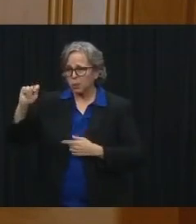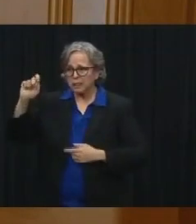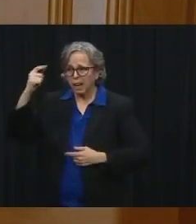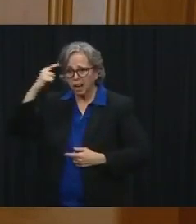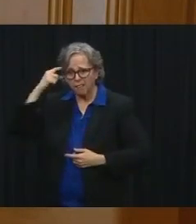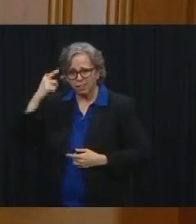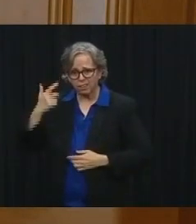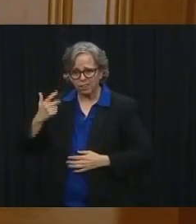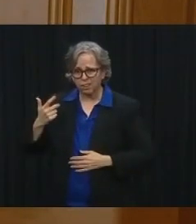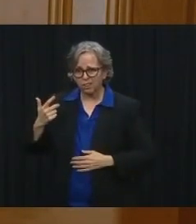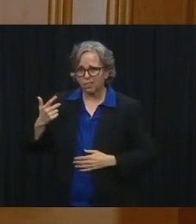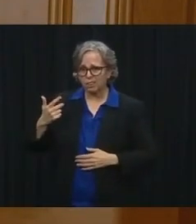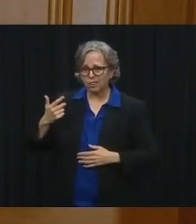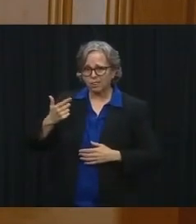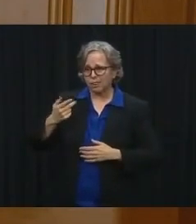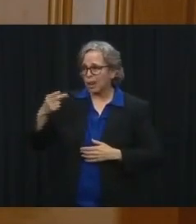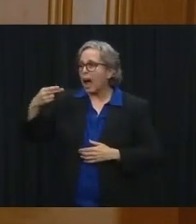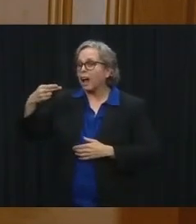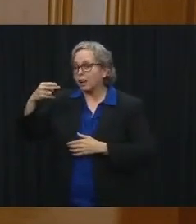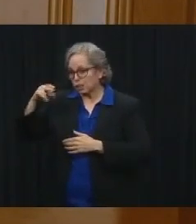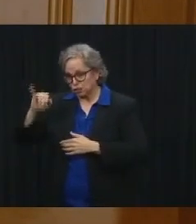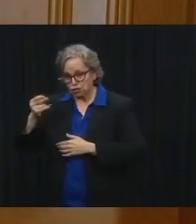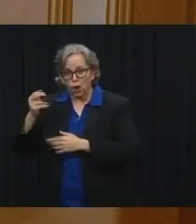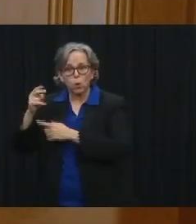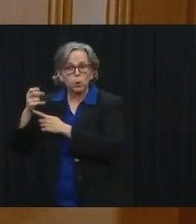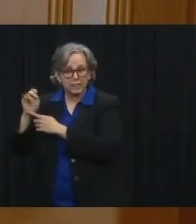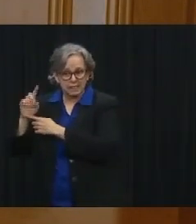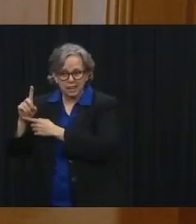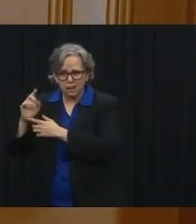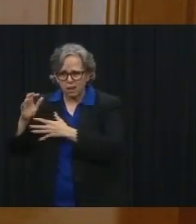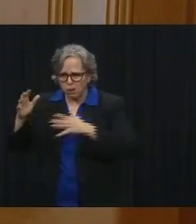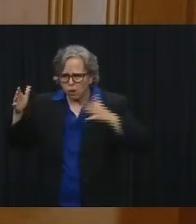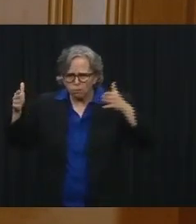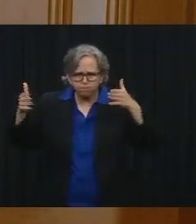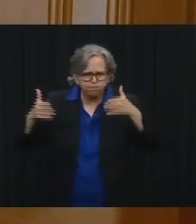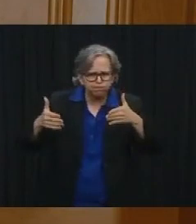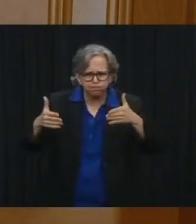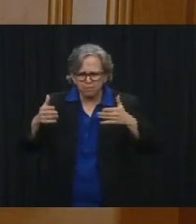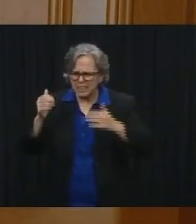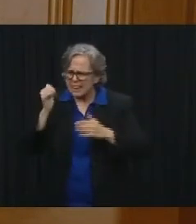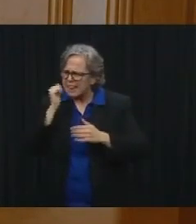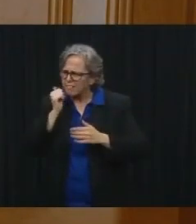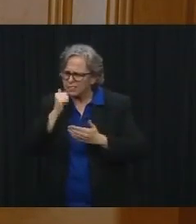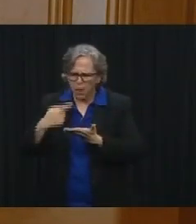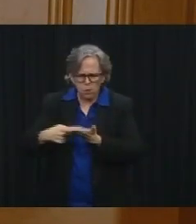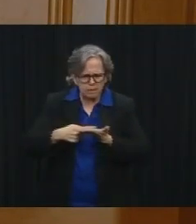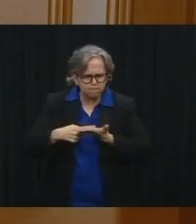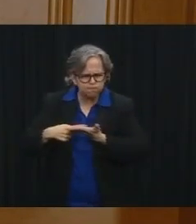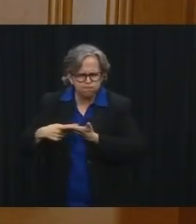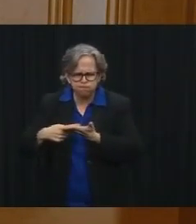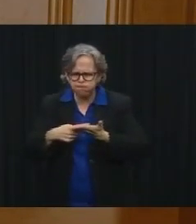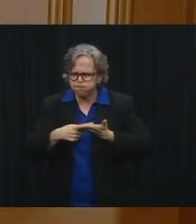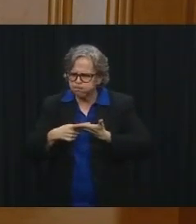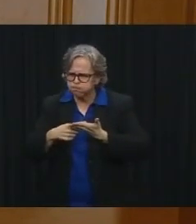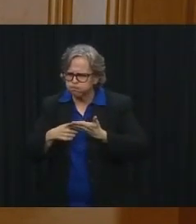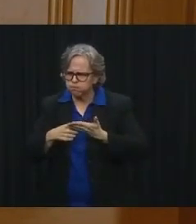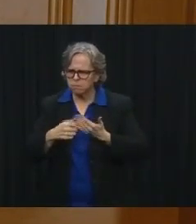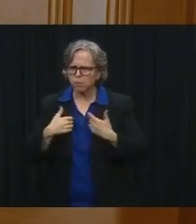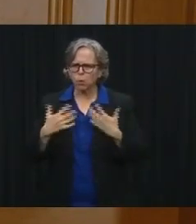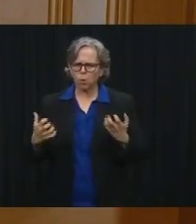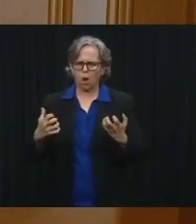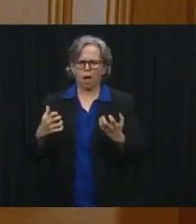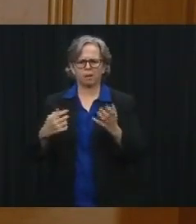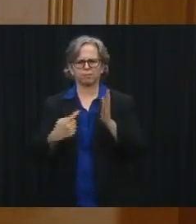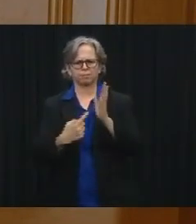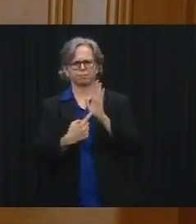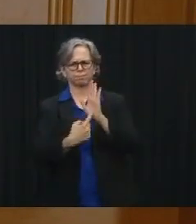across this state are working on every single day. And so I thought I'd just share with you all a little bit of